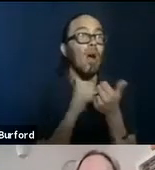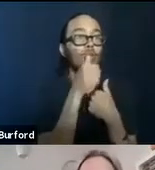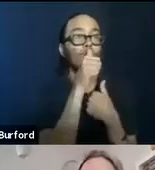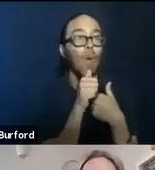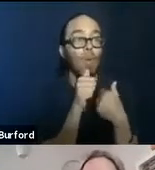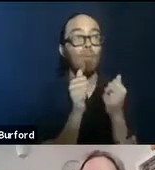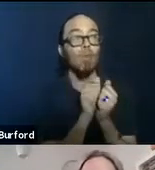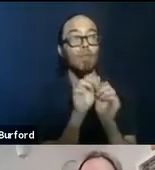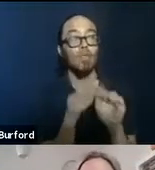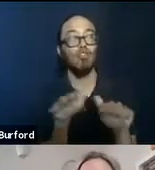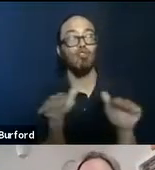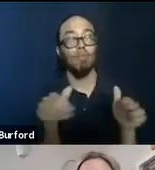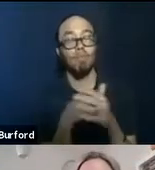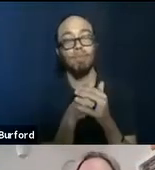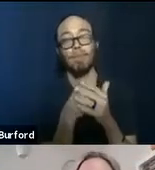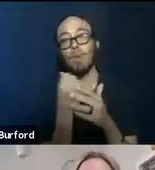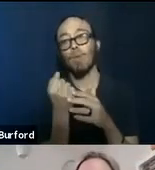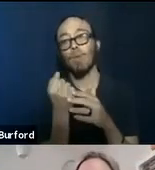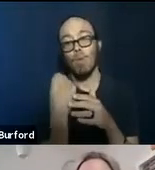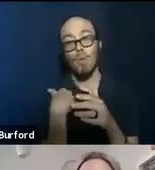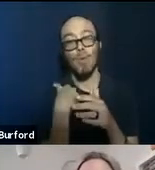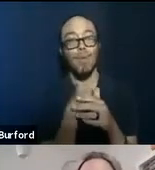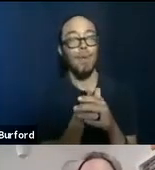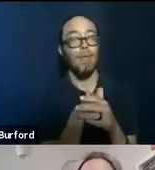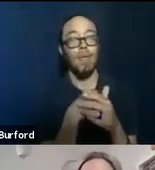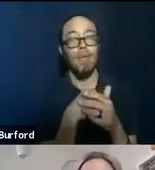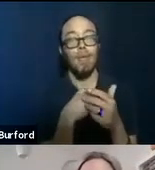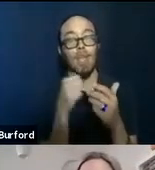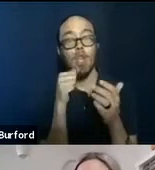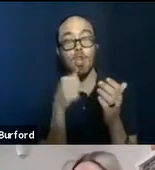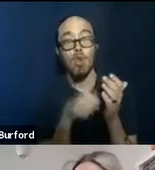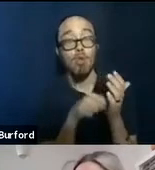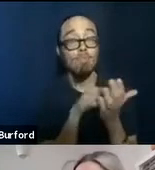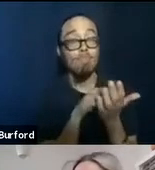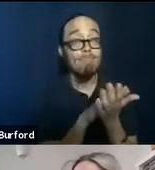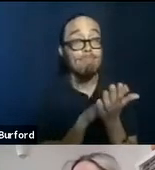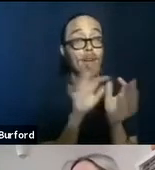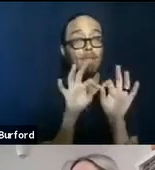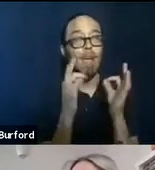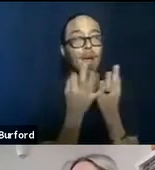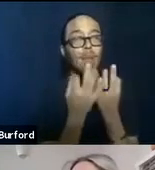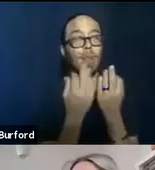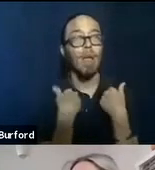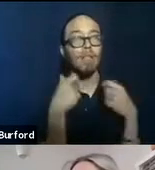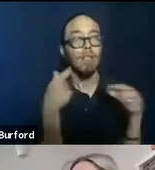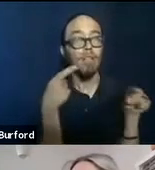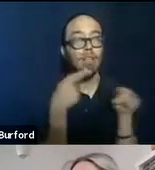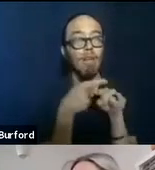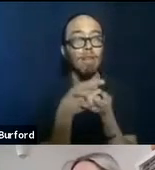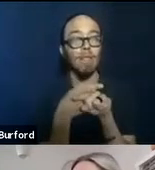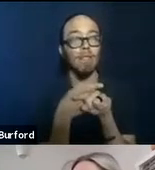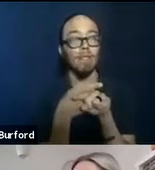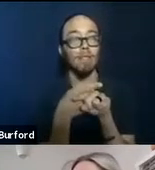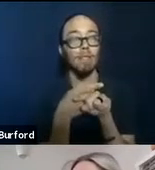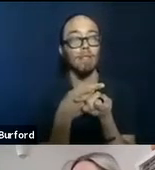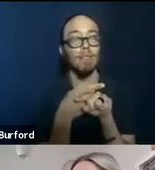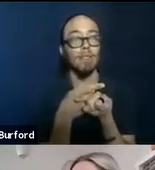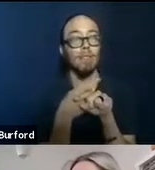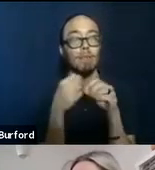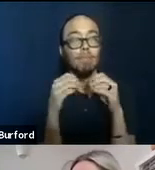these children. So we have noted that in the family, there is a conflict between children